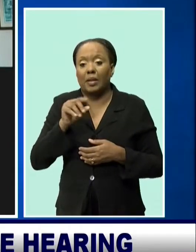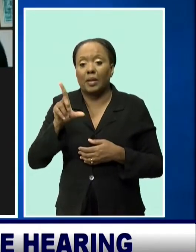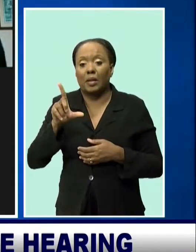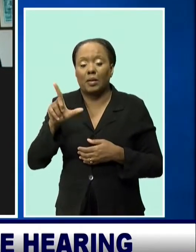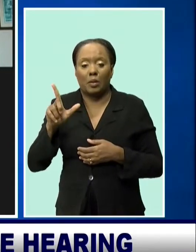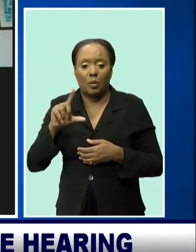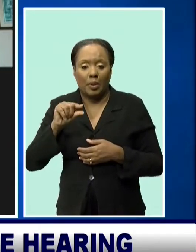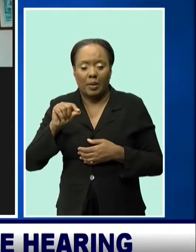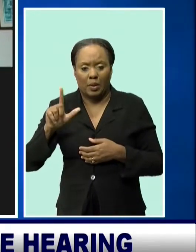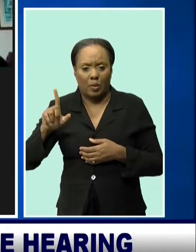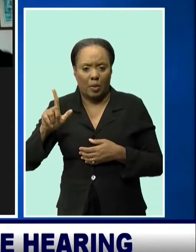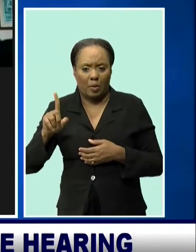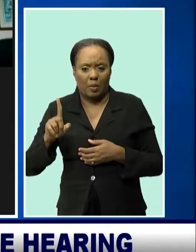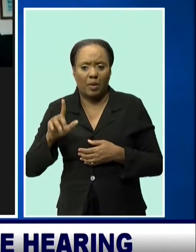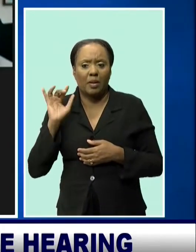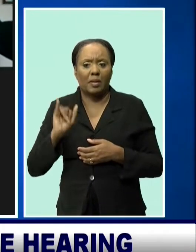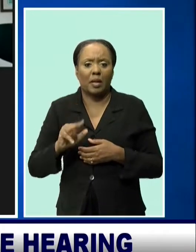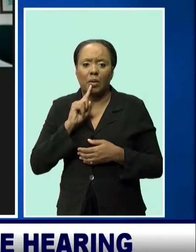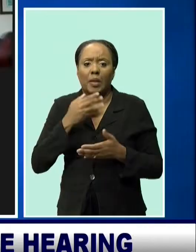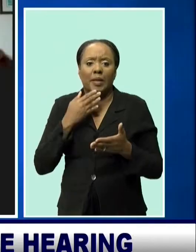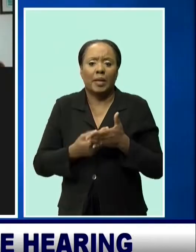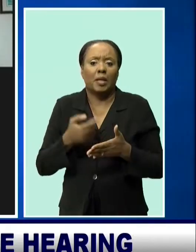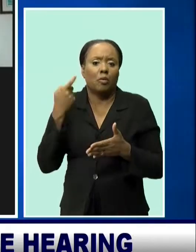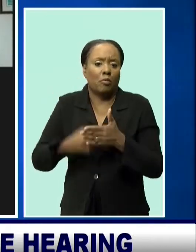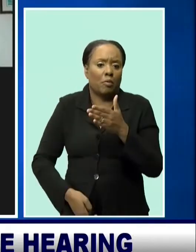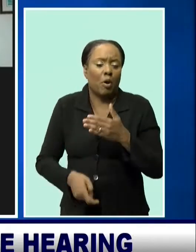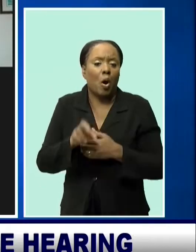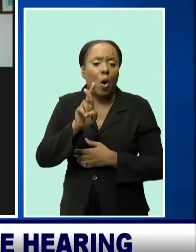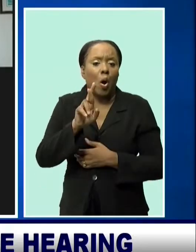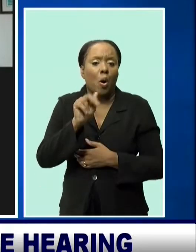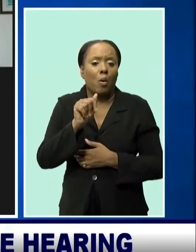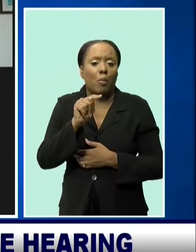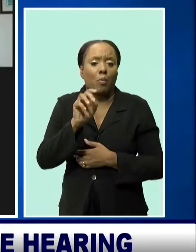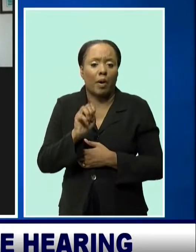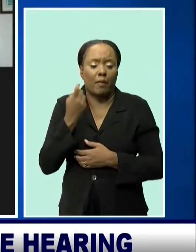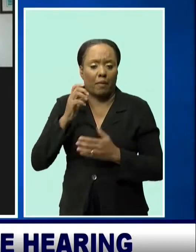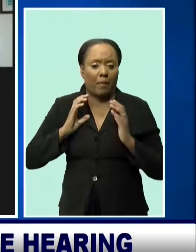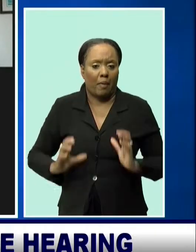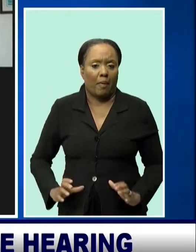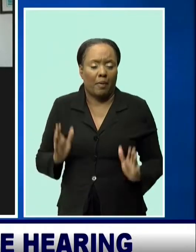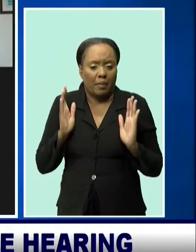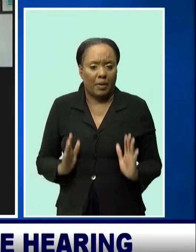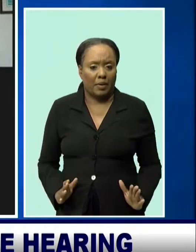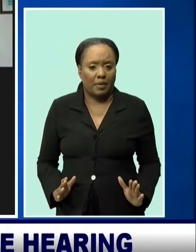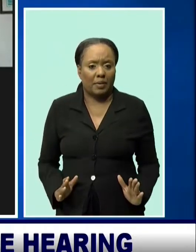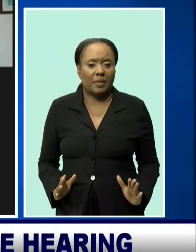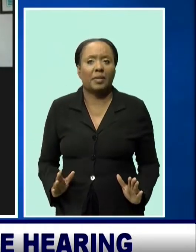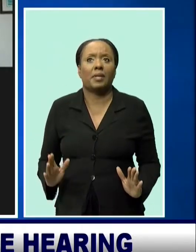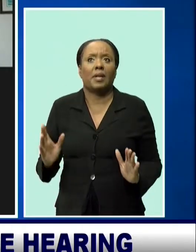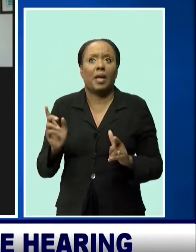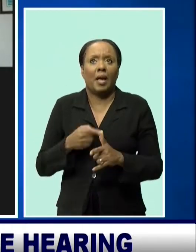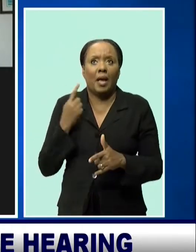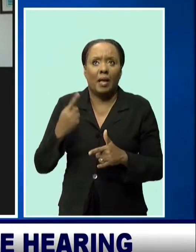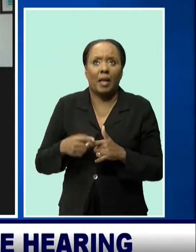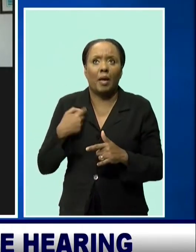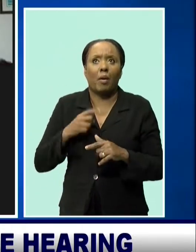rates that are beneficial to customers, and they were raised on the back of a lot of equity and on the backs of